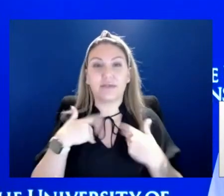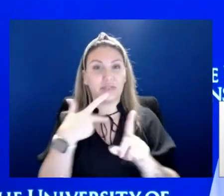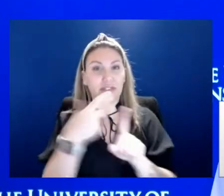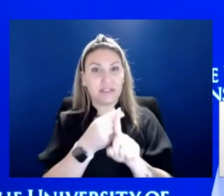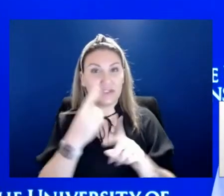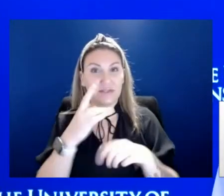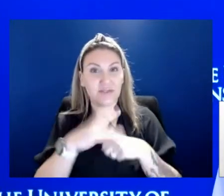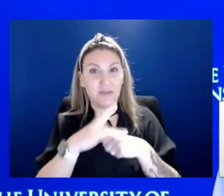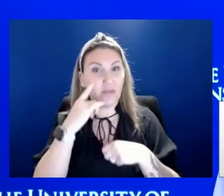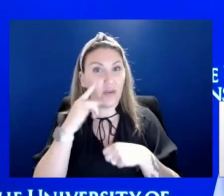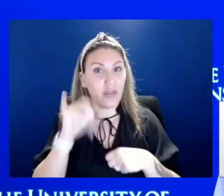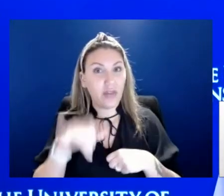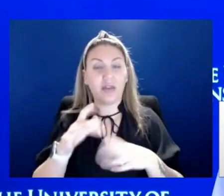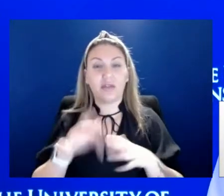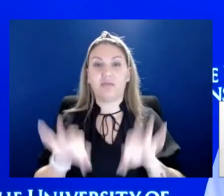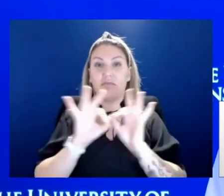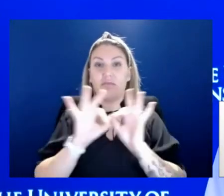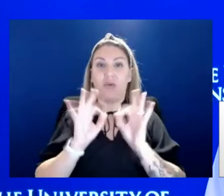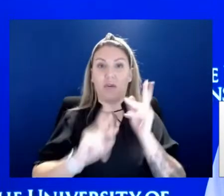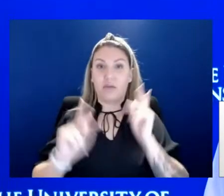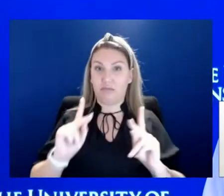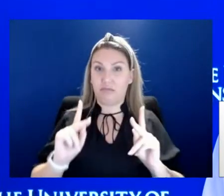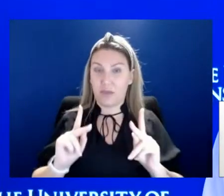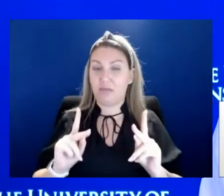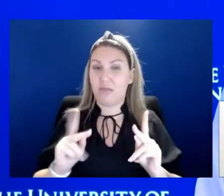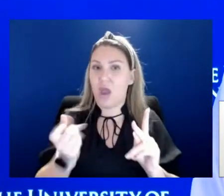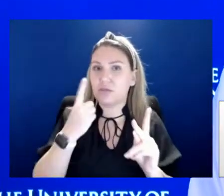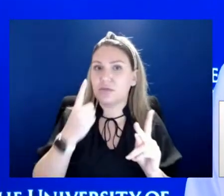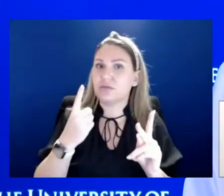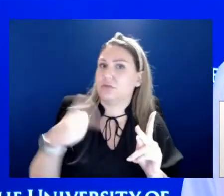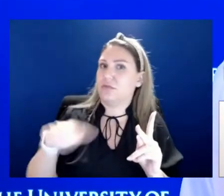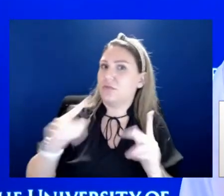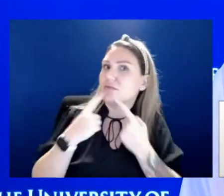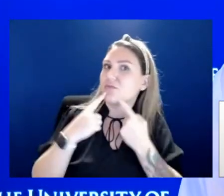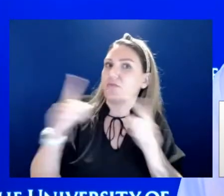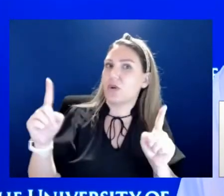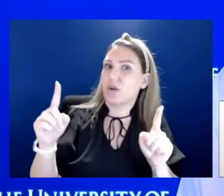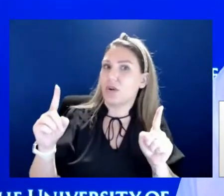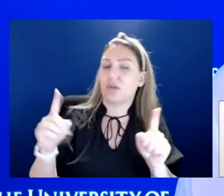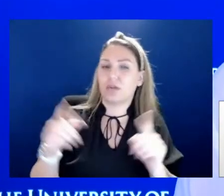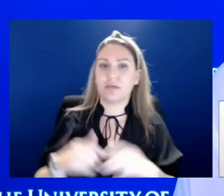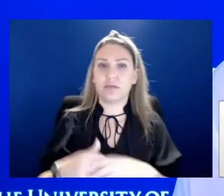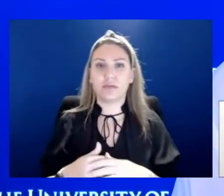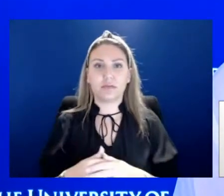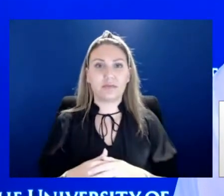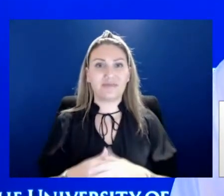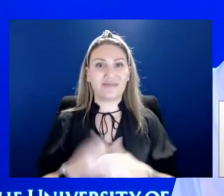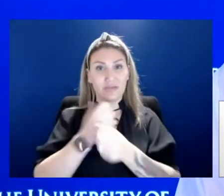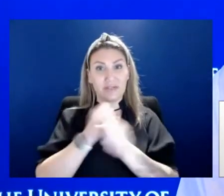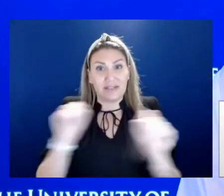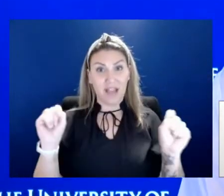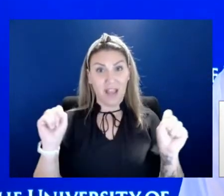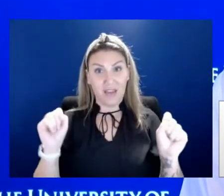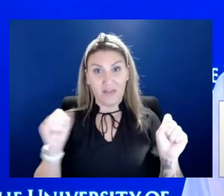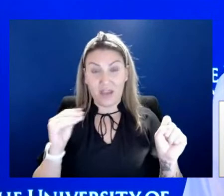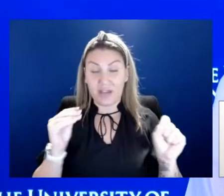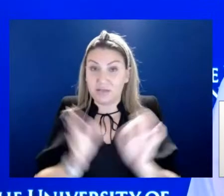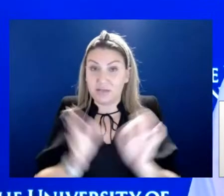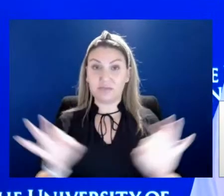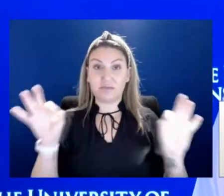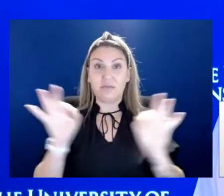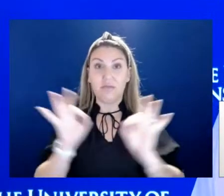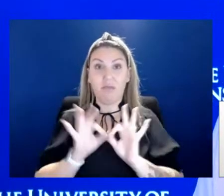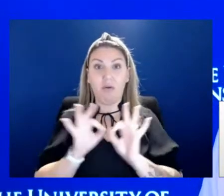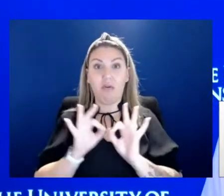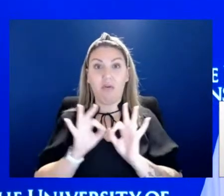people to understand that vaccines work. They are efficacious. They are safe. And so it is quite important for you